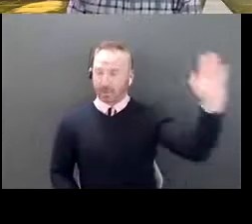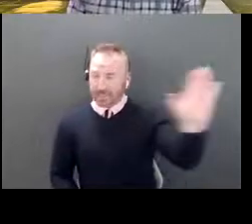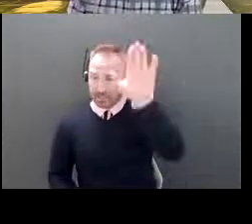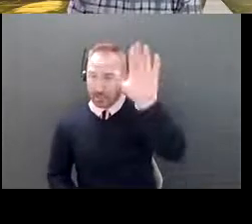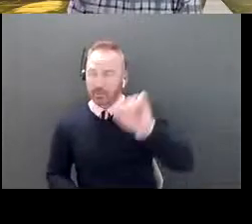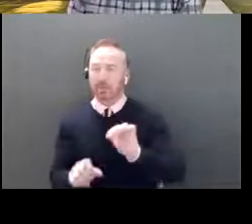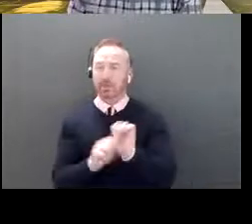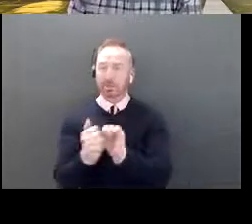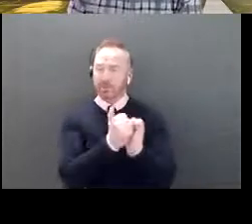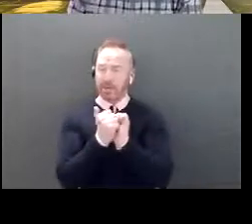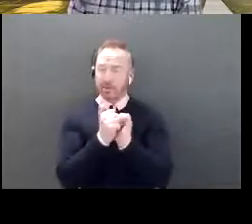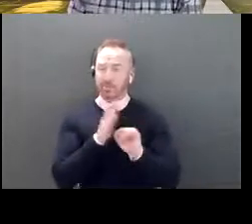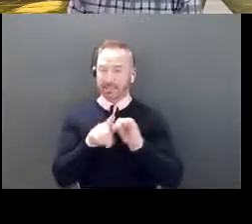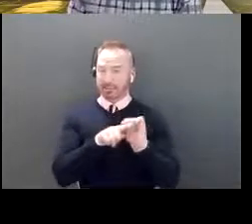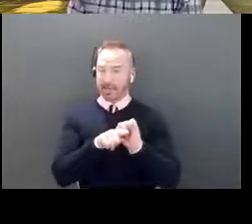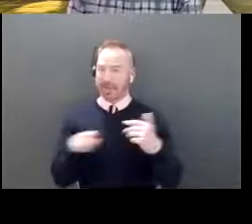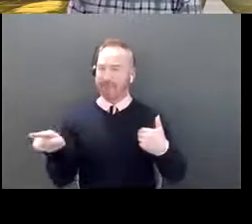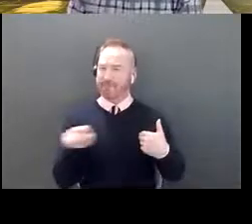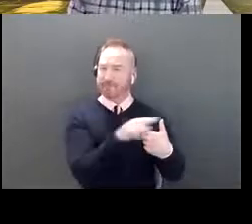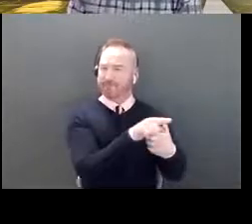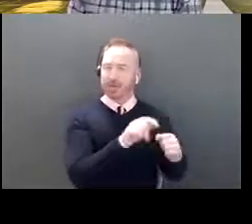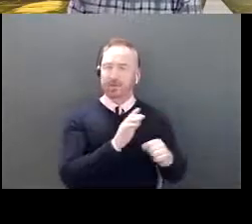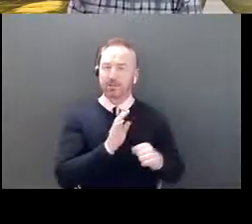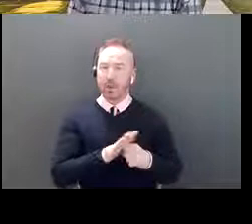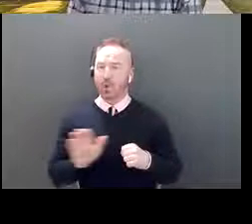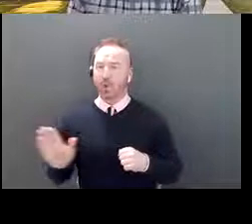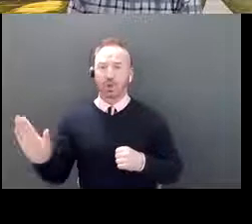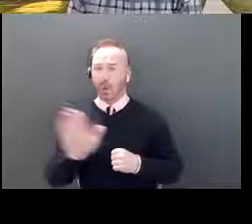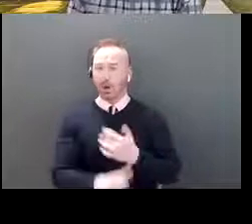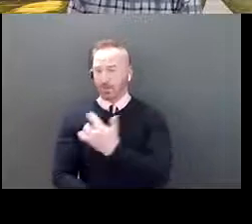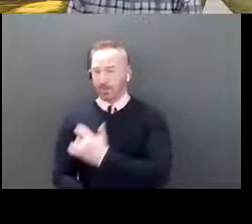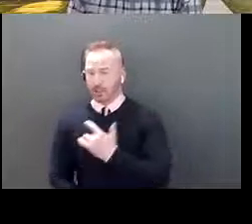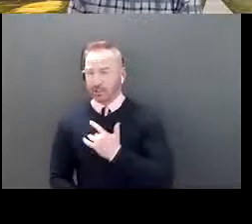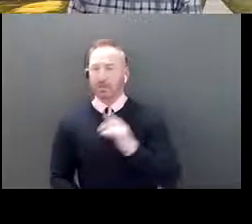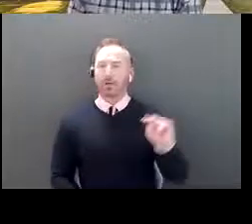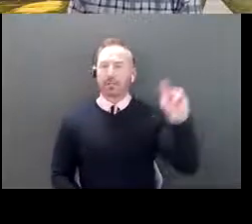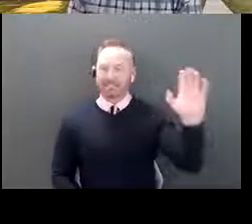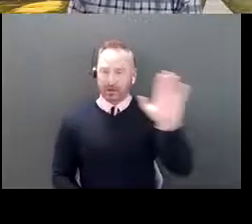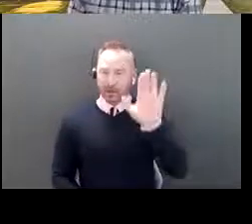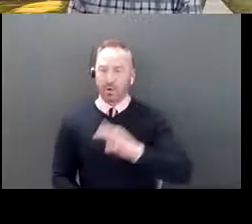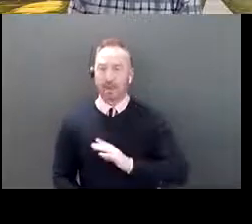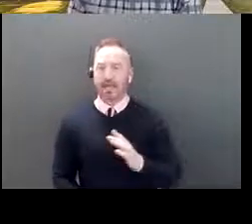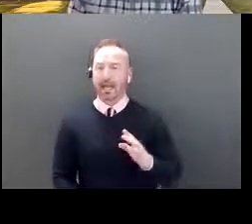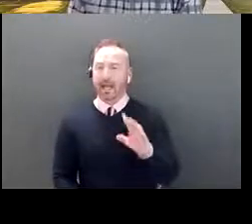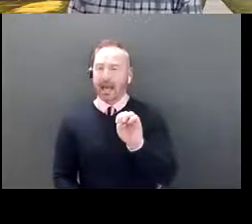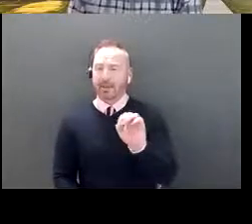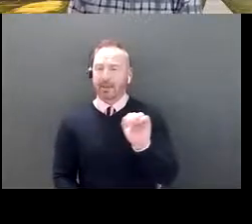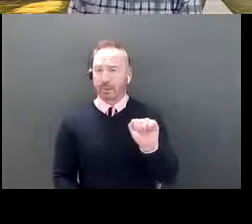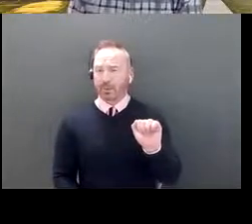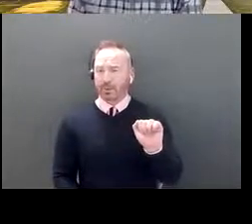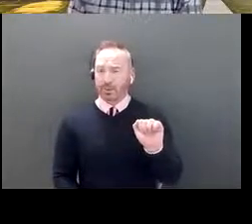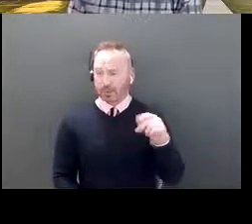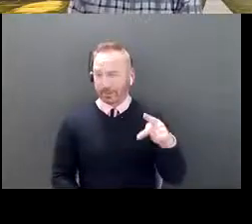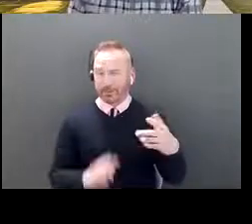find training there. So look for your provincial or territorial elder abuse network and talk to